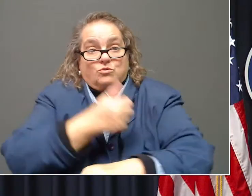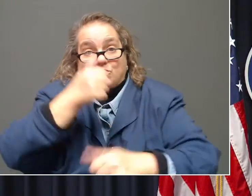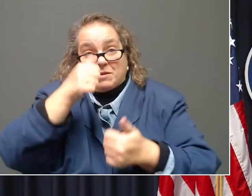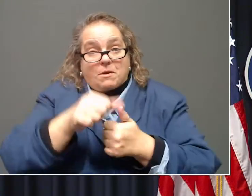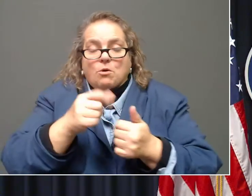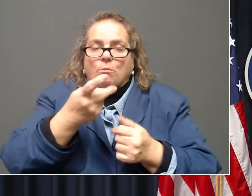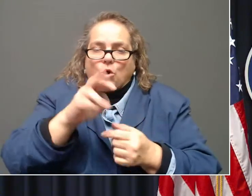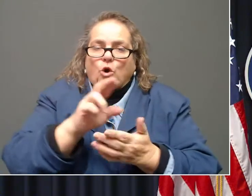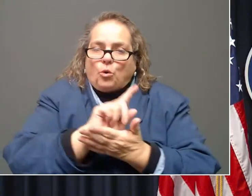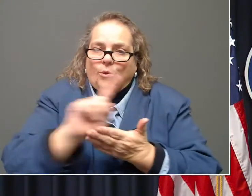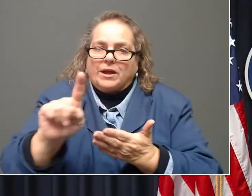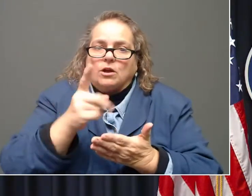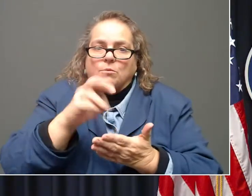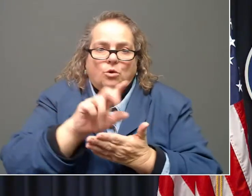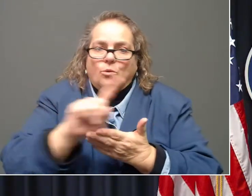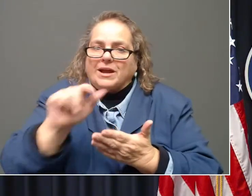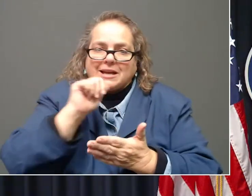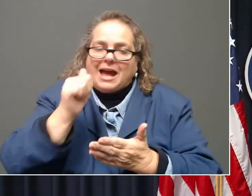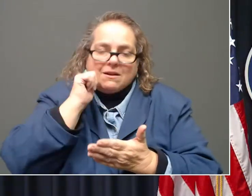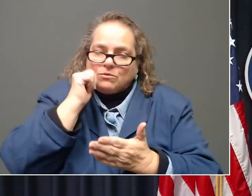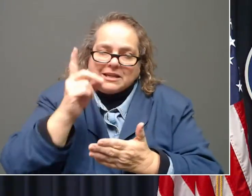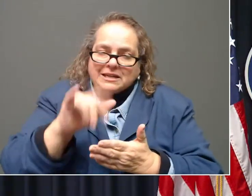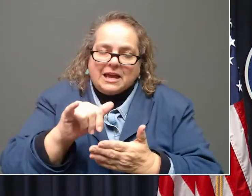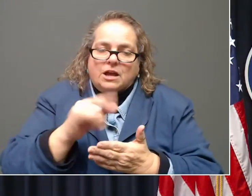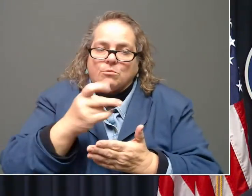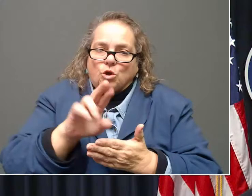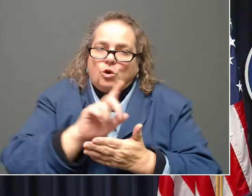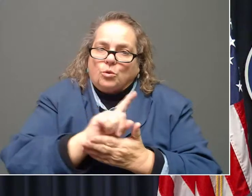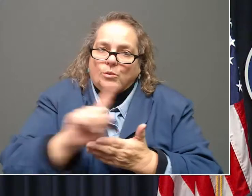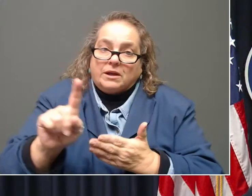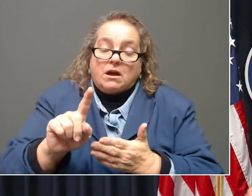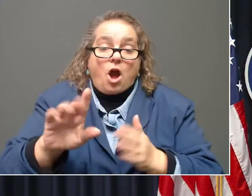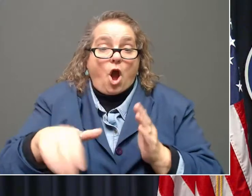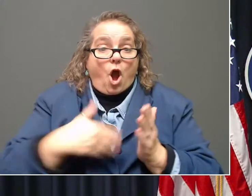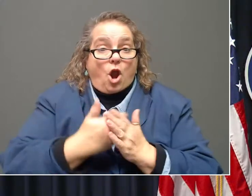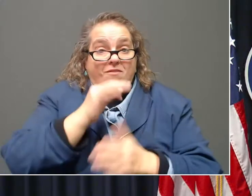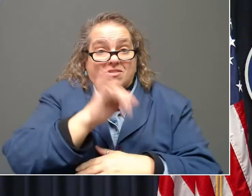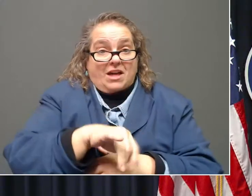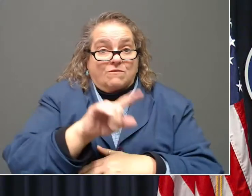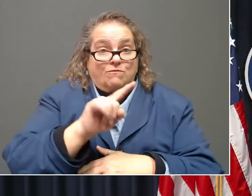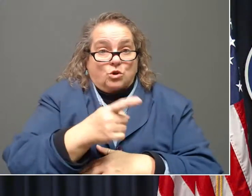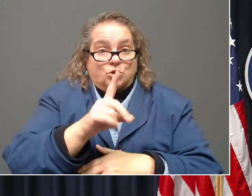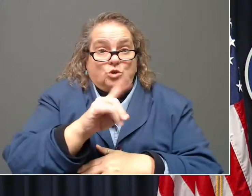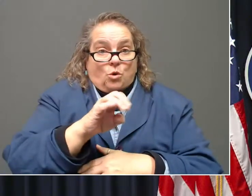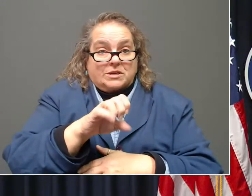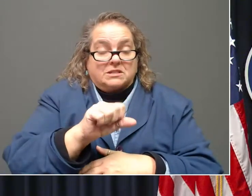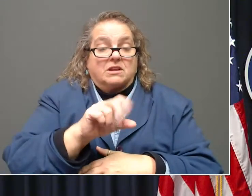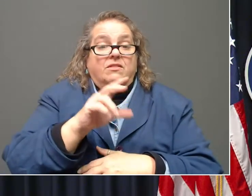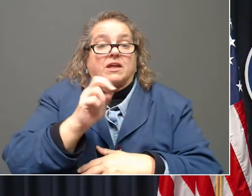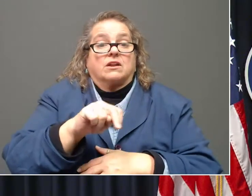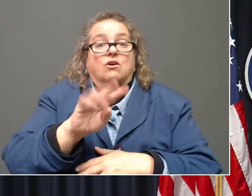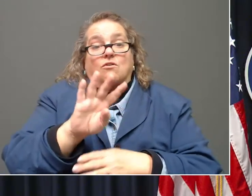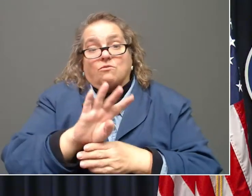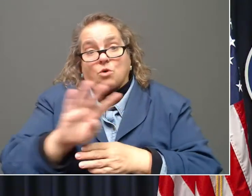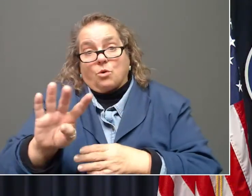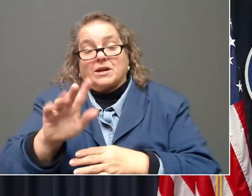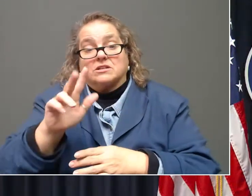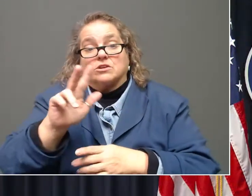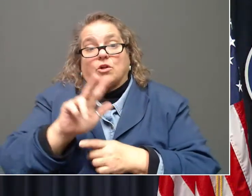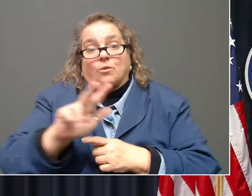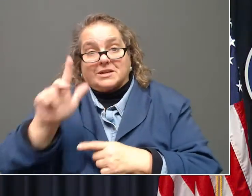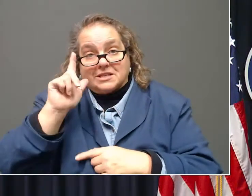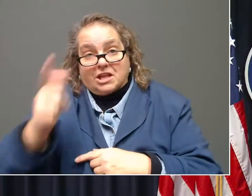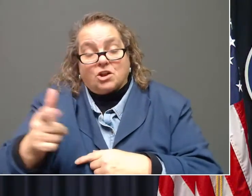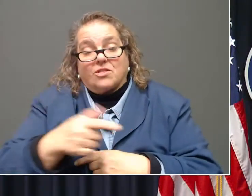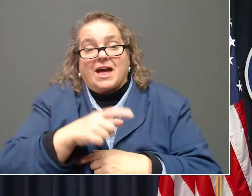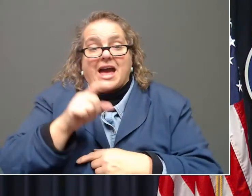able to get enough vaccine, but they're not able to get that vaccine. So the Horse Park schedules 3,000 appointments. The